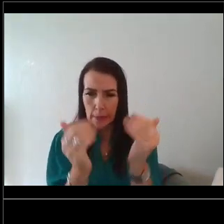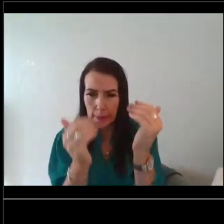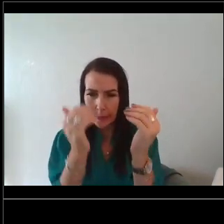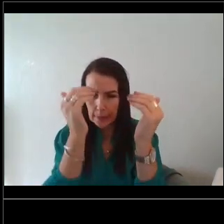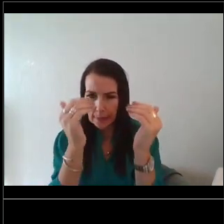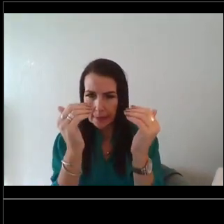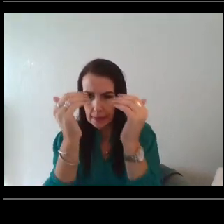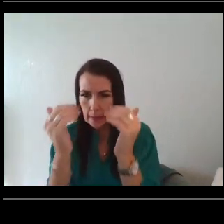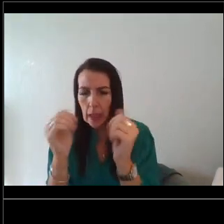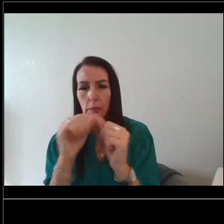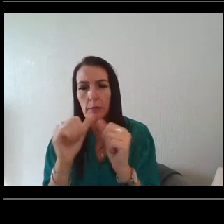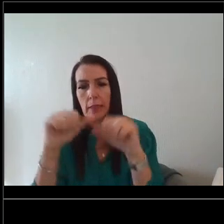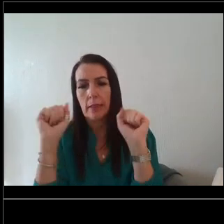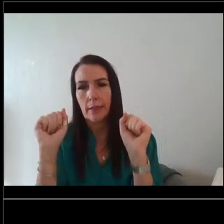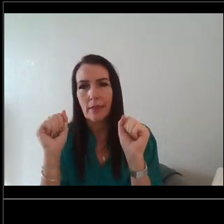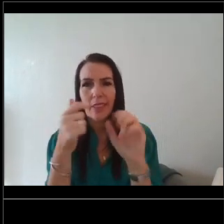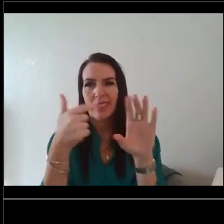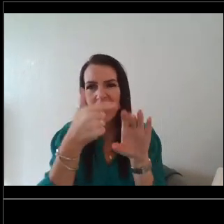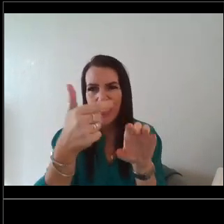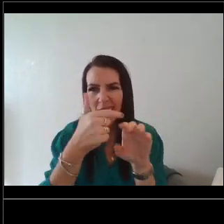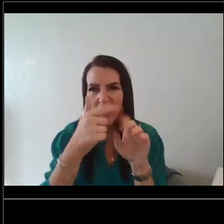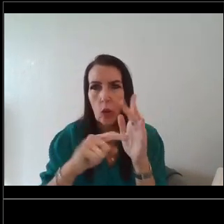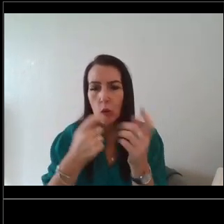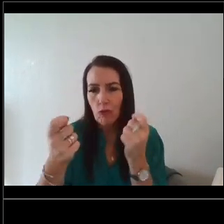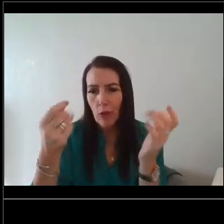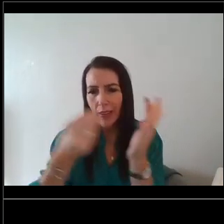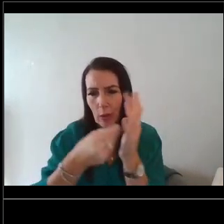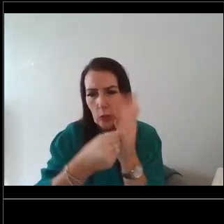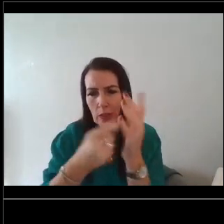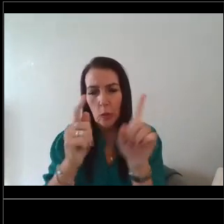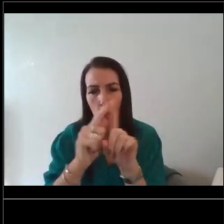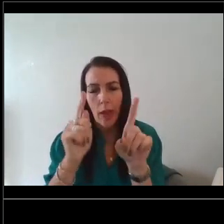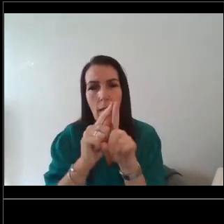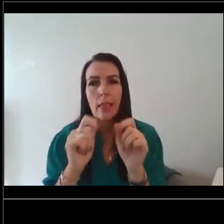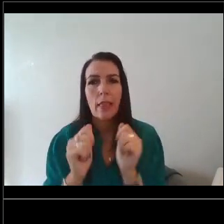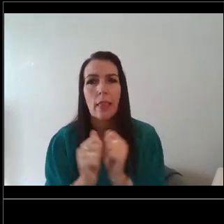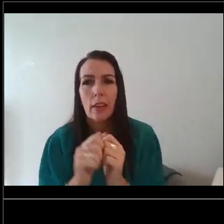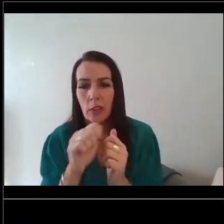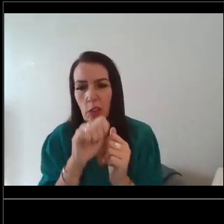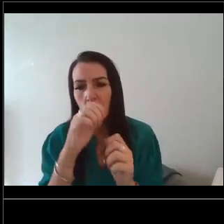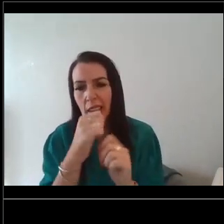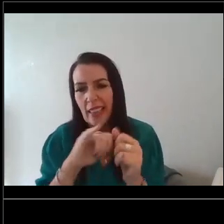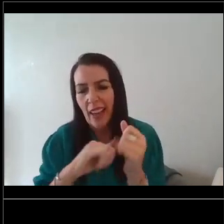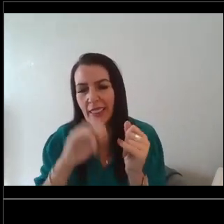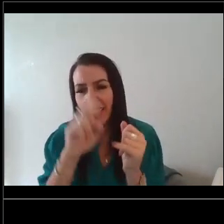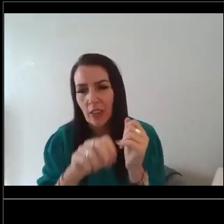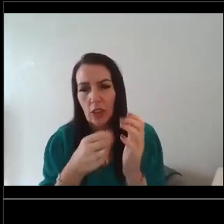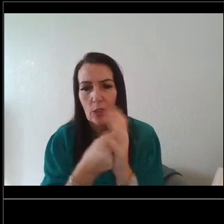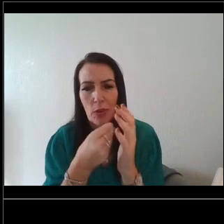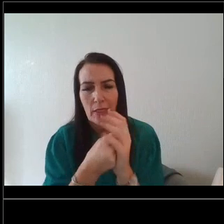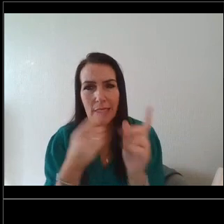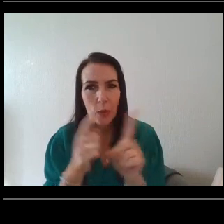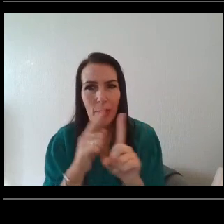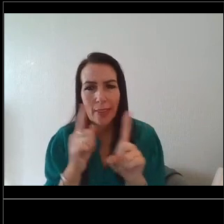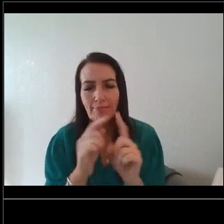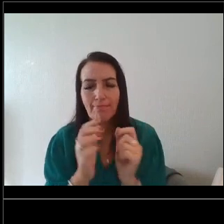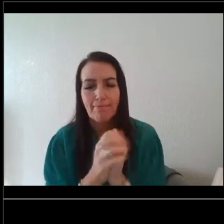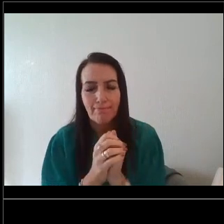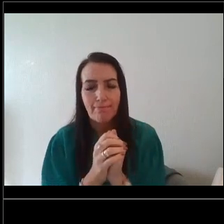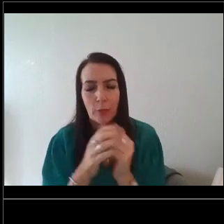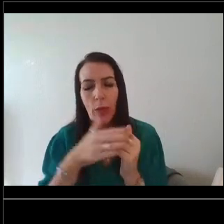of the installation, but also the running costs, and as we see gas and electricity prices balance out, in the